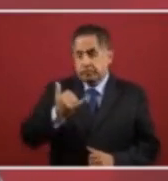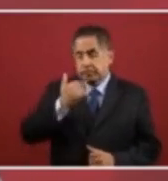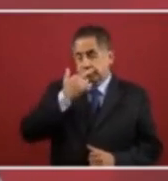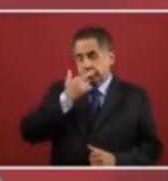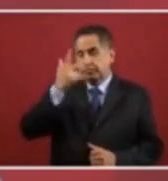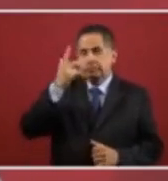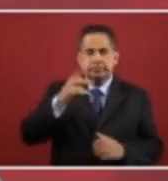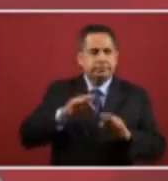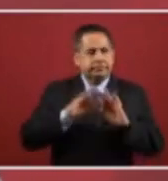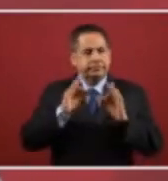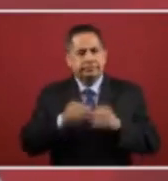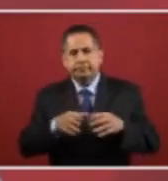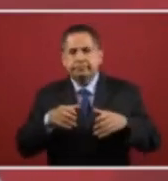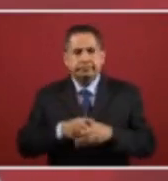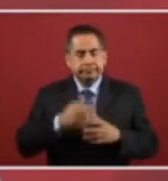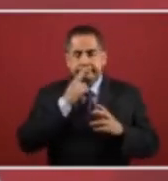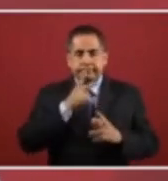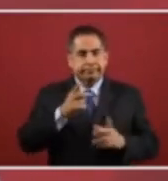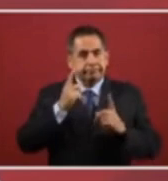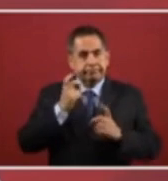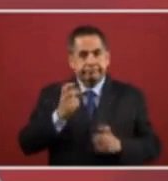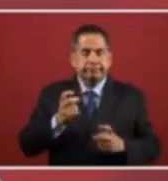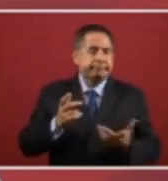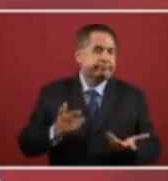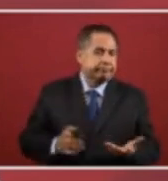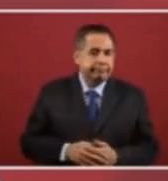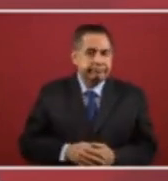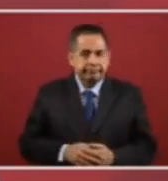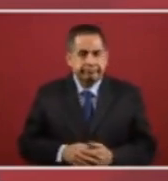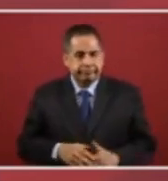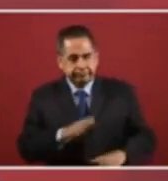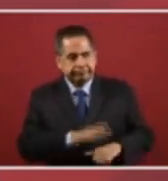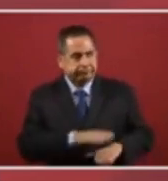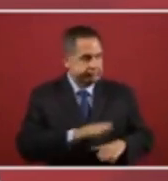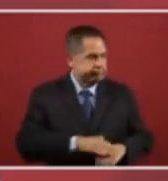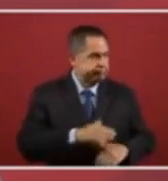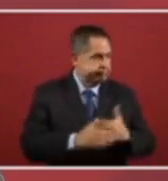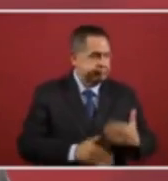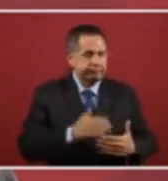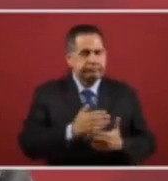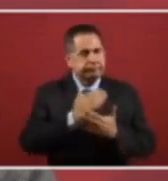And it's the best way, in the best manner,